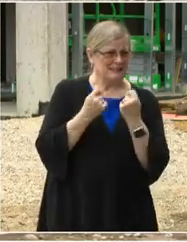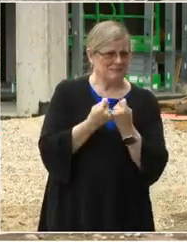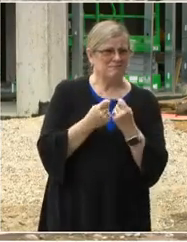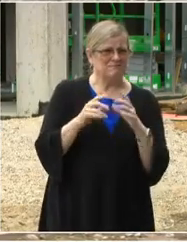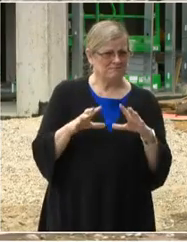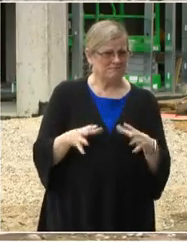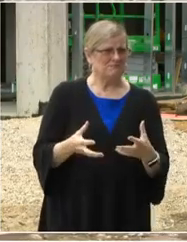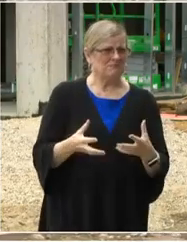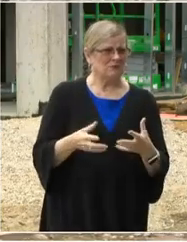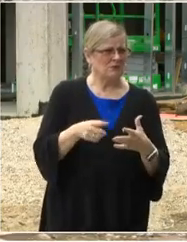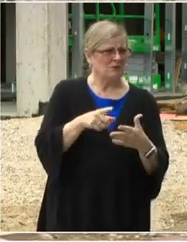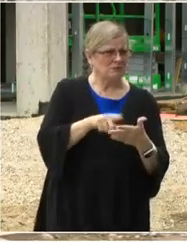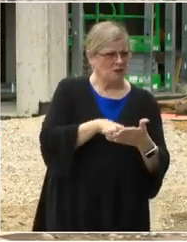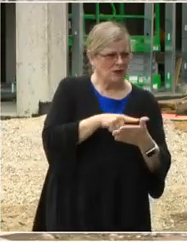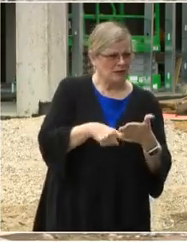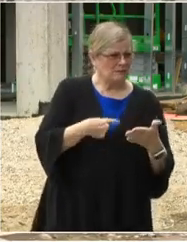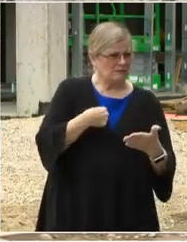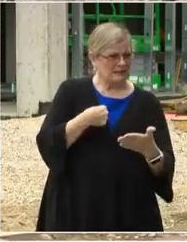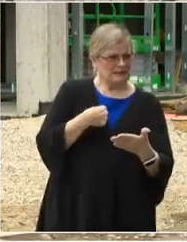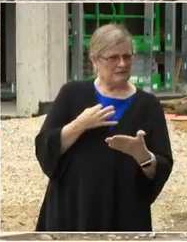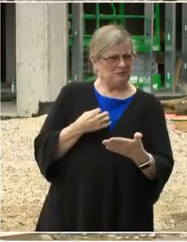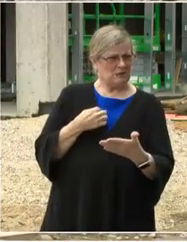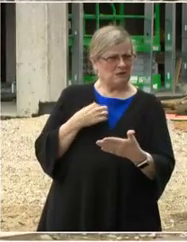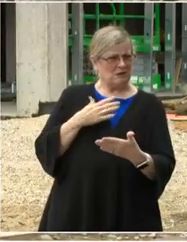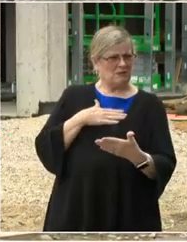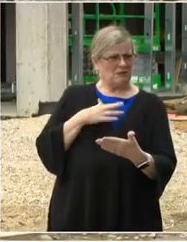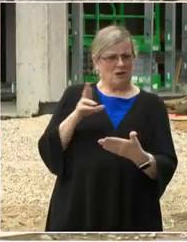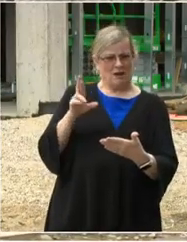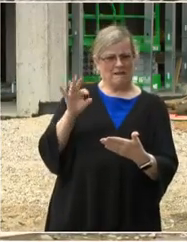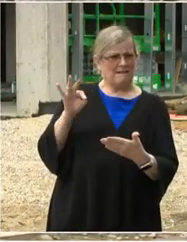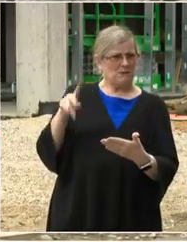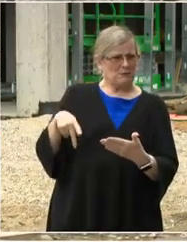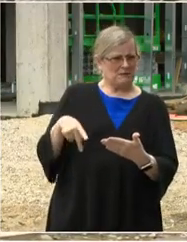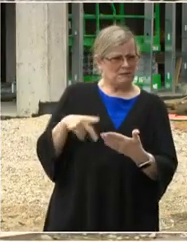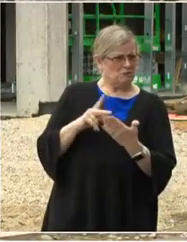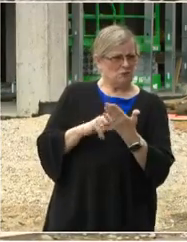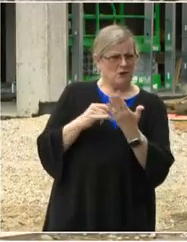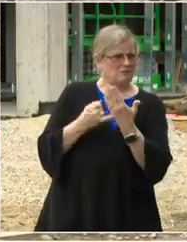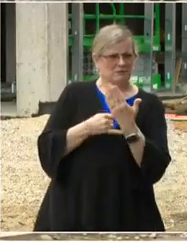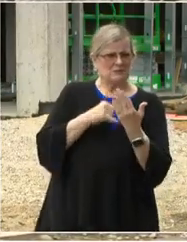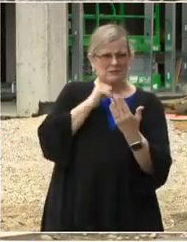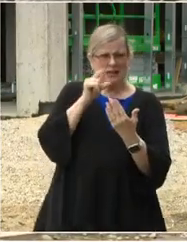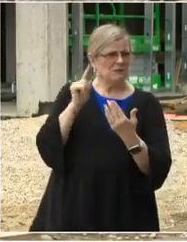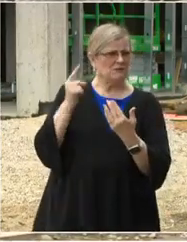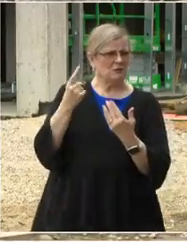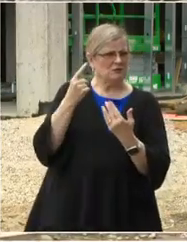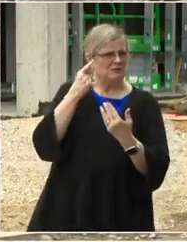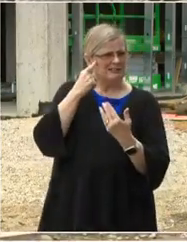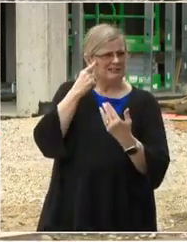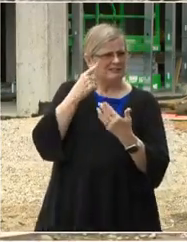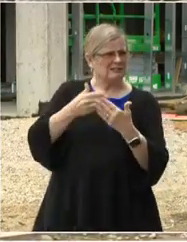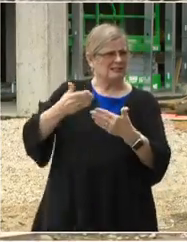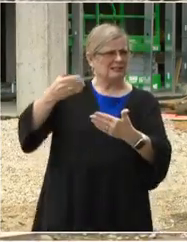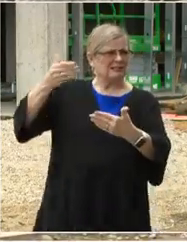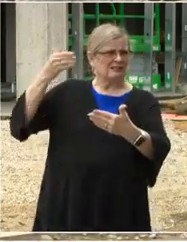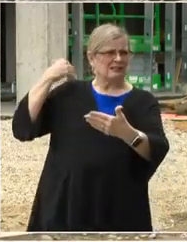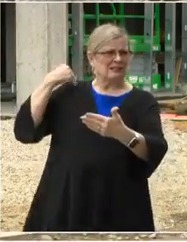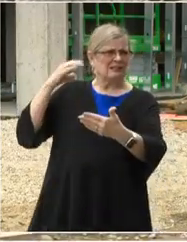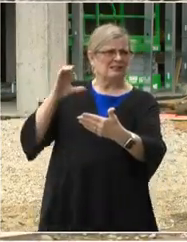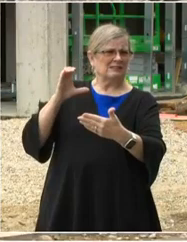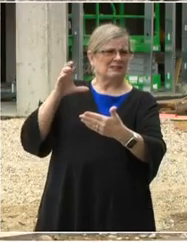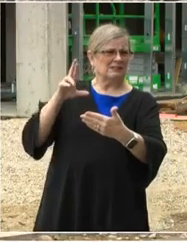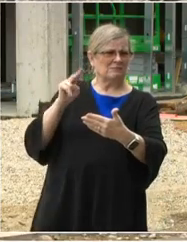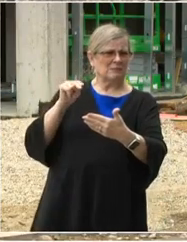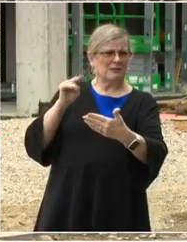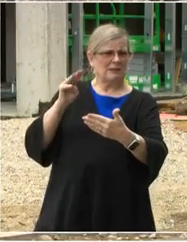Our RFP project, this wasn't the first. I think the first was Cromell School. There's no housing at Cromell School right